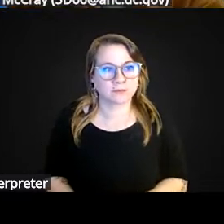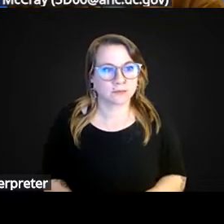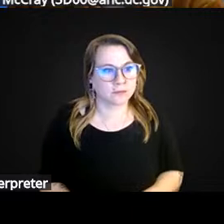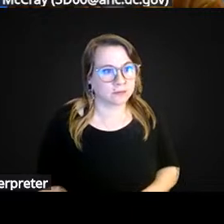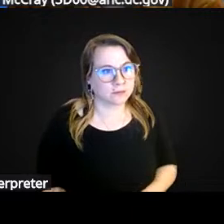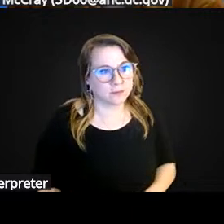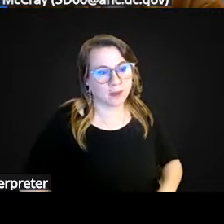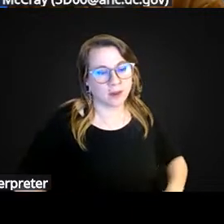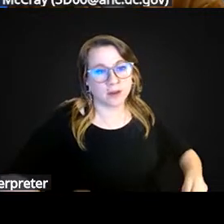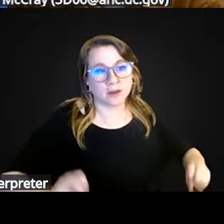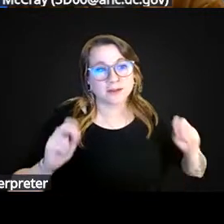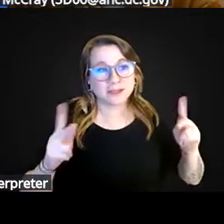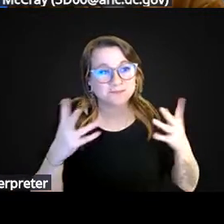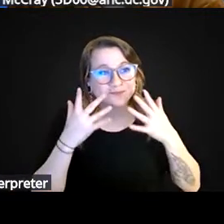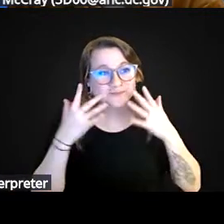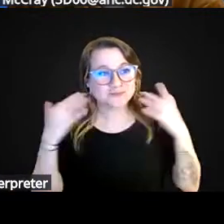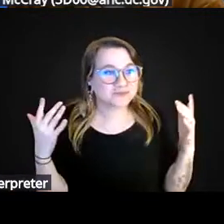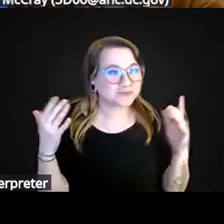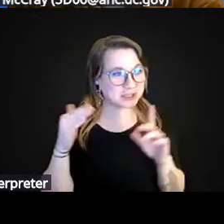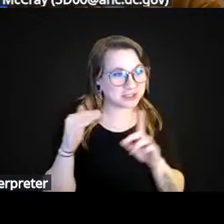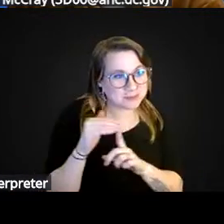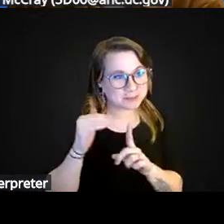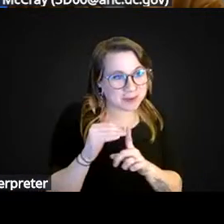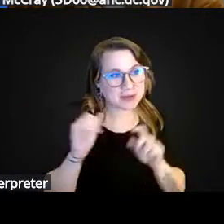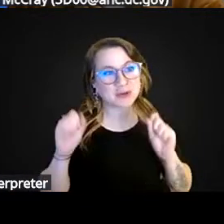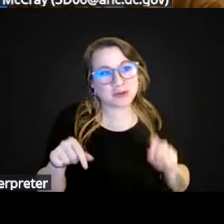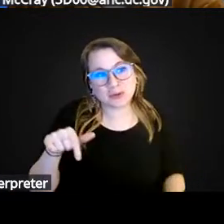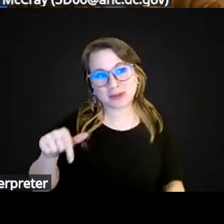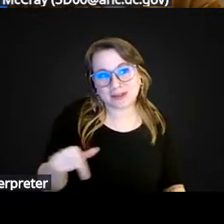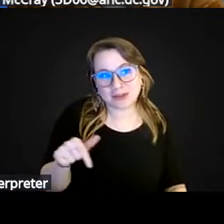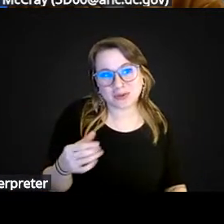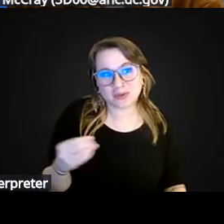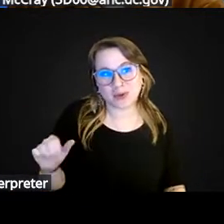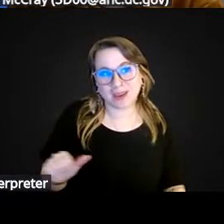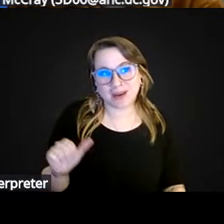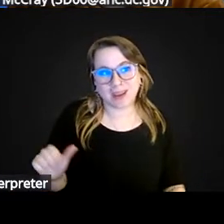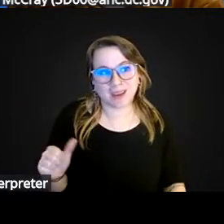Okay, friendly reminder, you can use the Q&A function and drop a question.